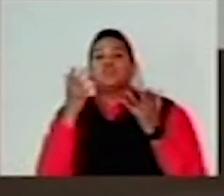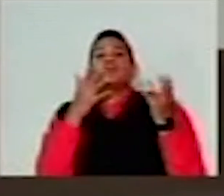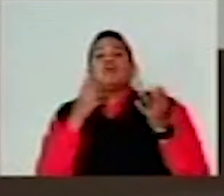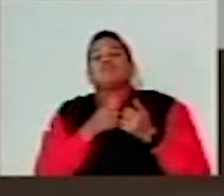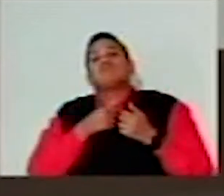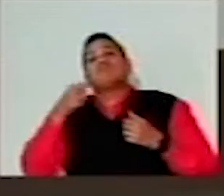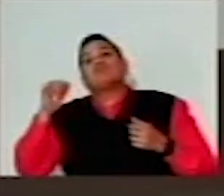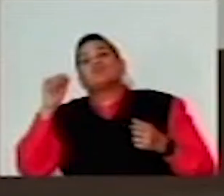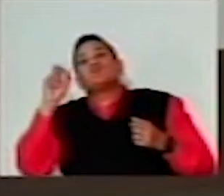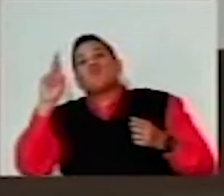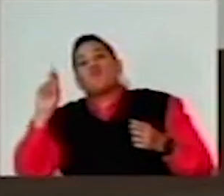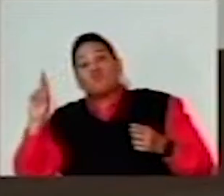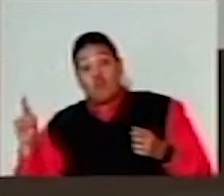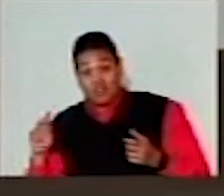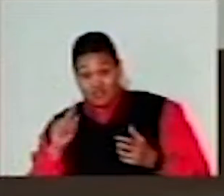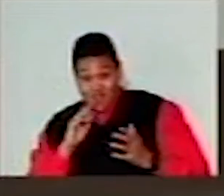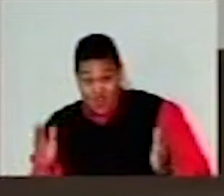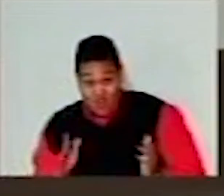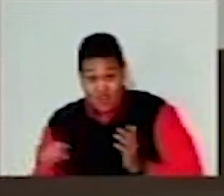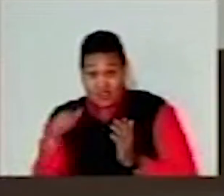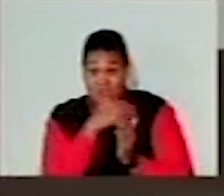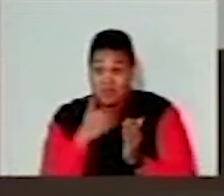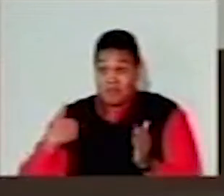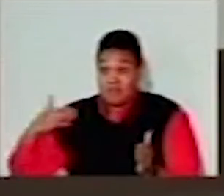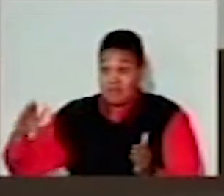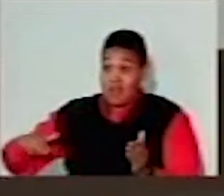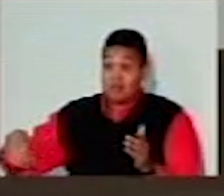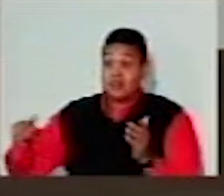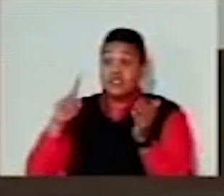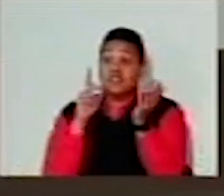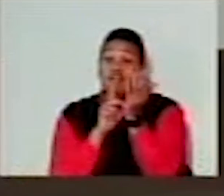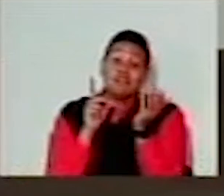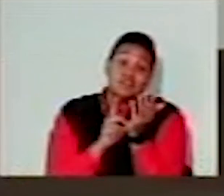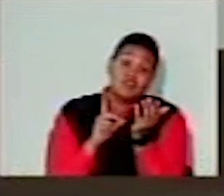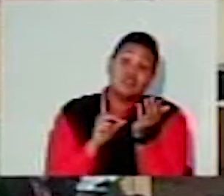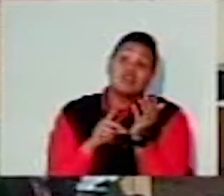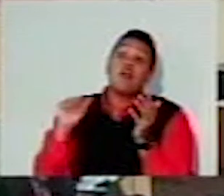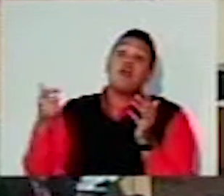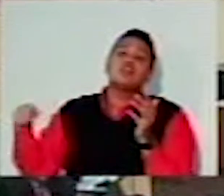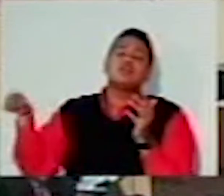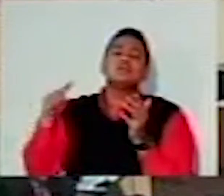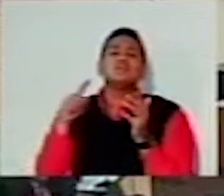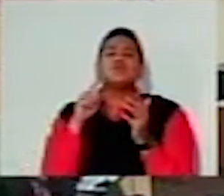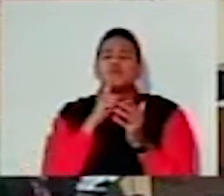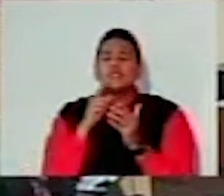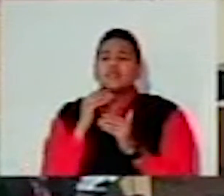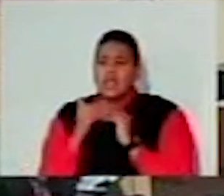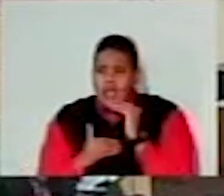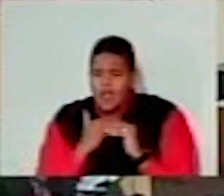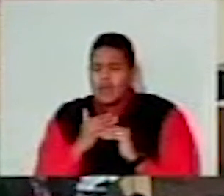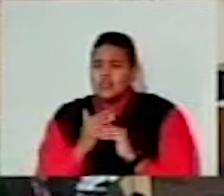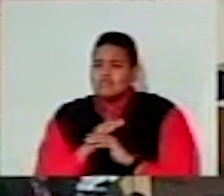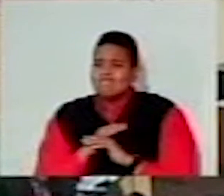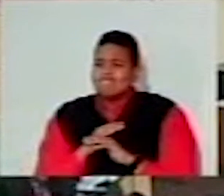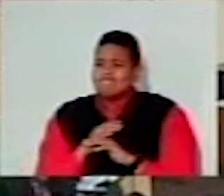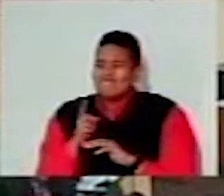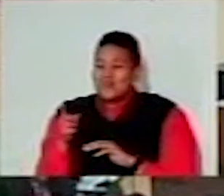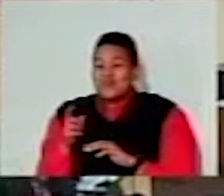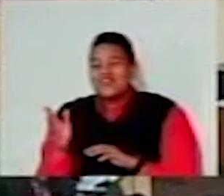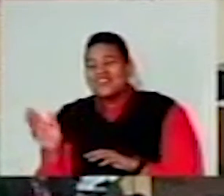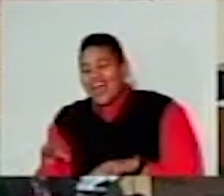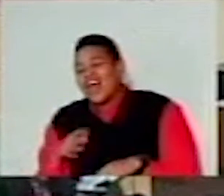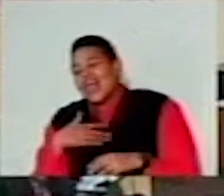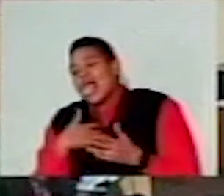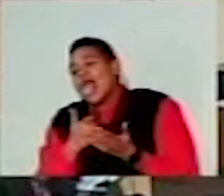jurors. So I urge members of parliament, doctors and others, kindly do not discourage people from